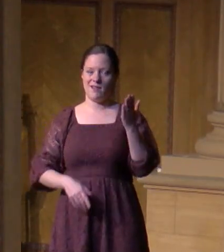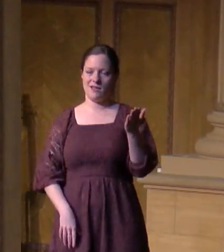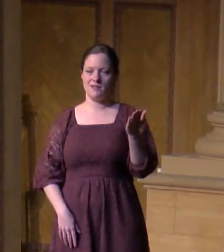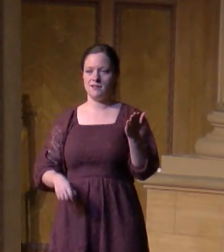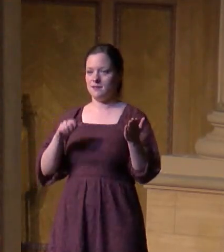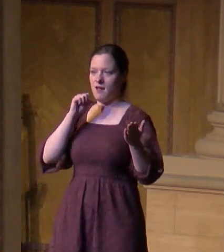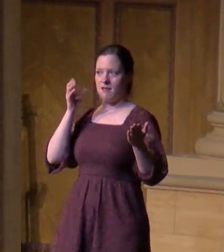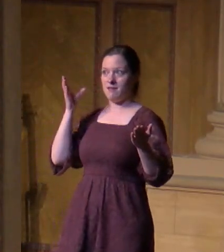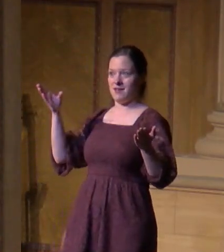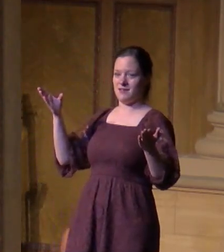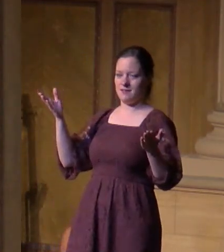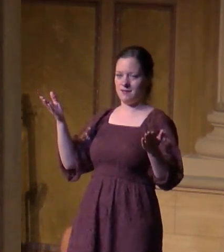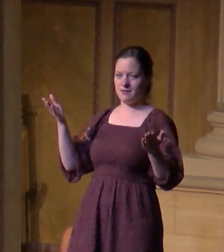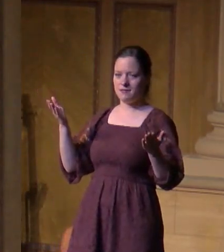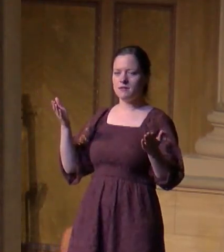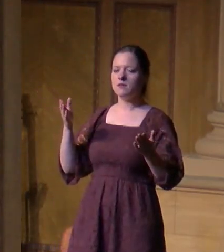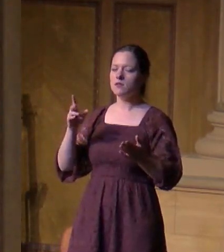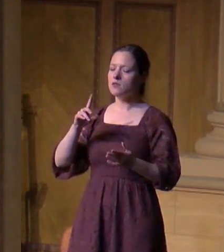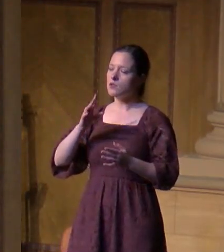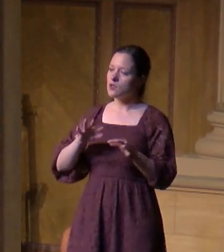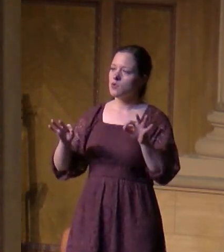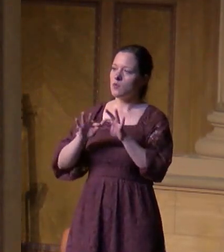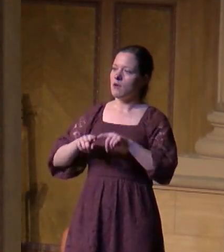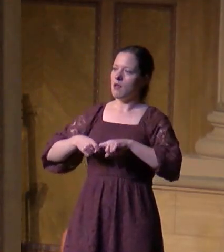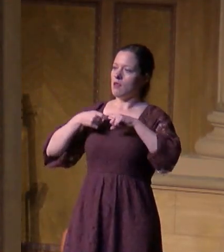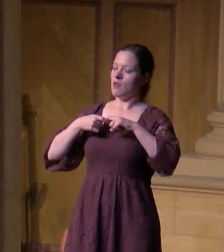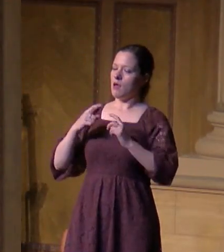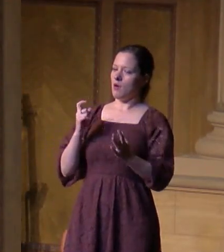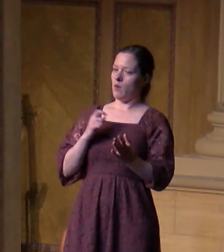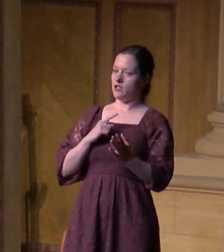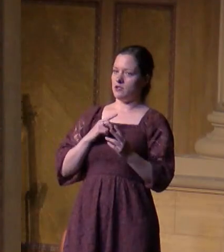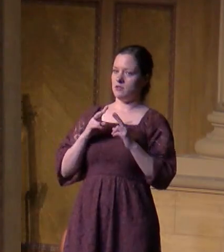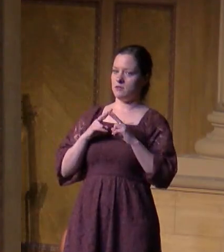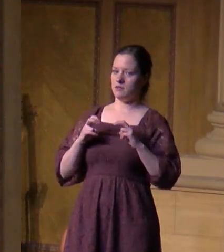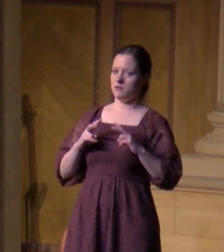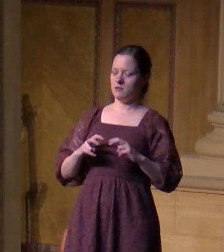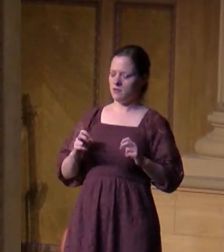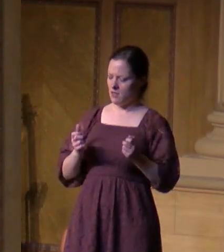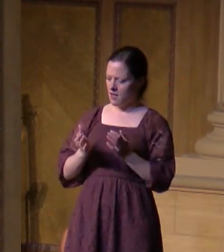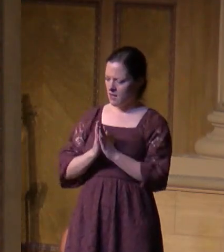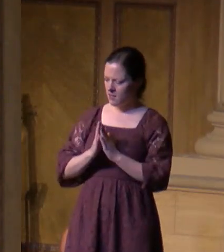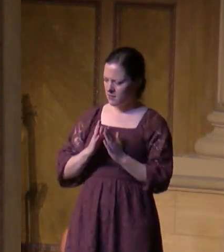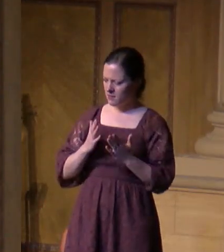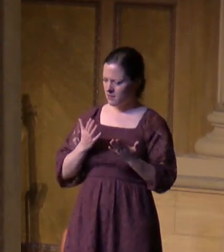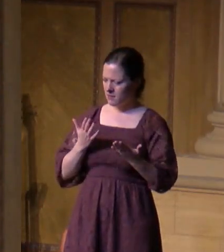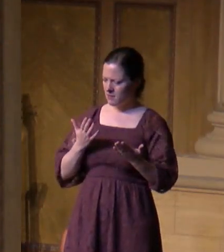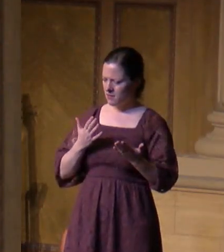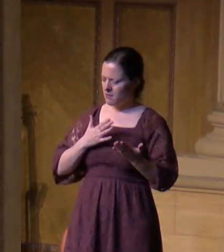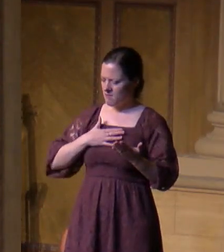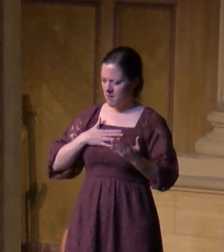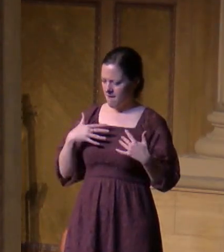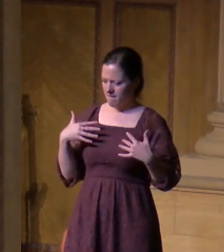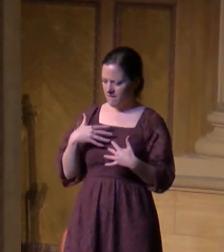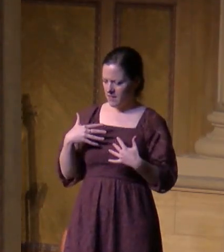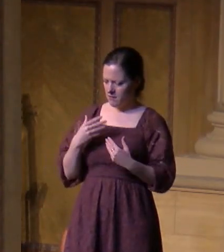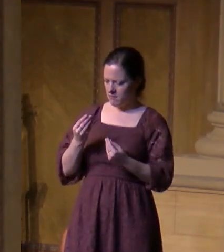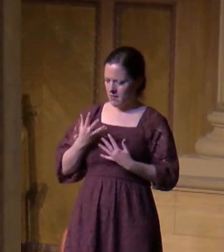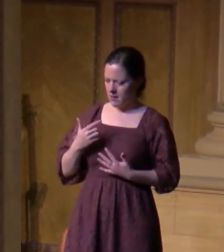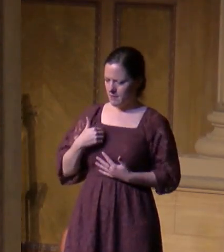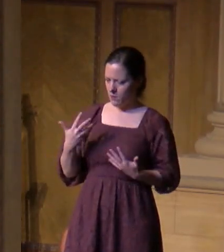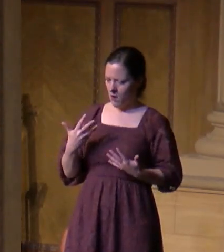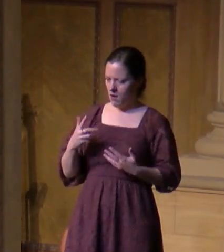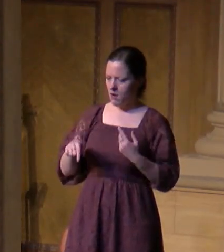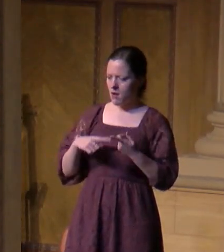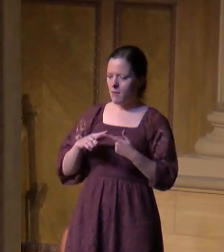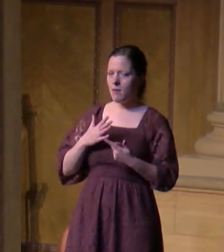so it's worth questioning our fears it's worth asking ourselves who do my fears tell me about who or what is most important to